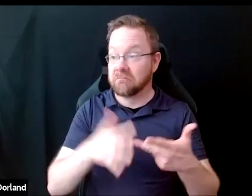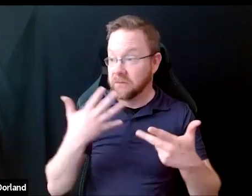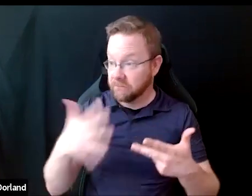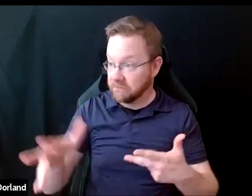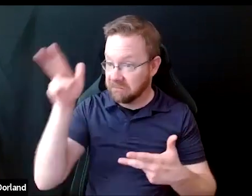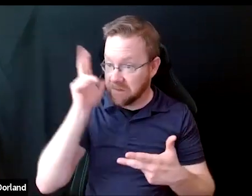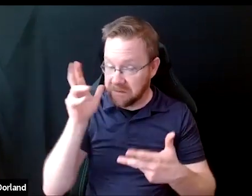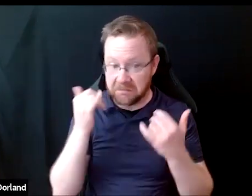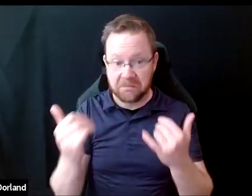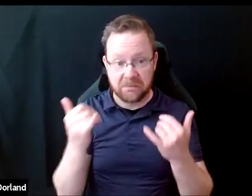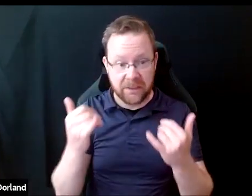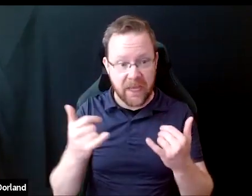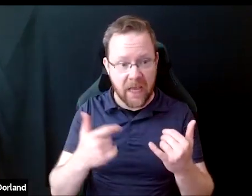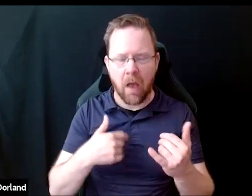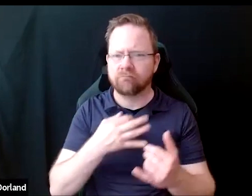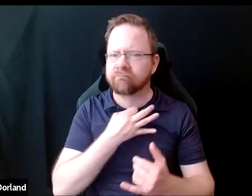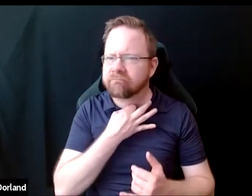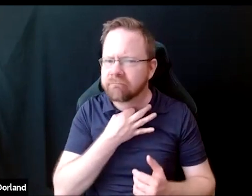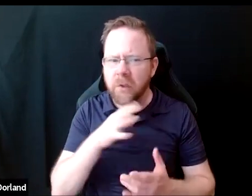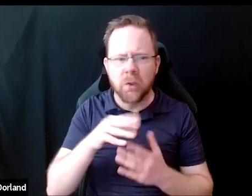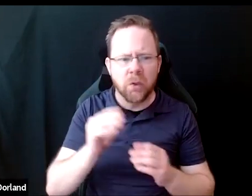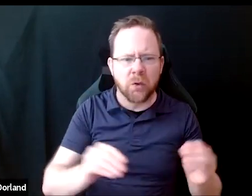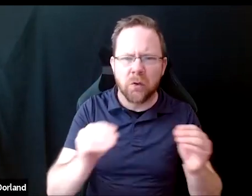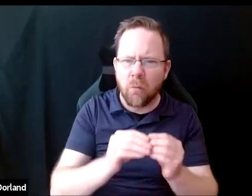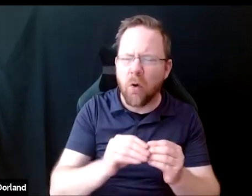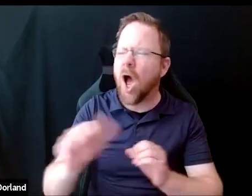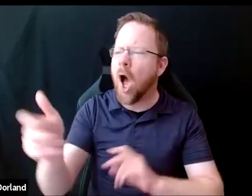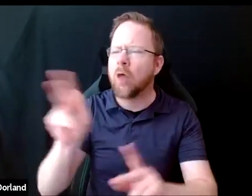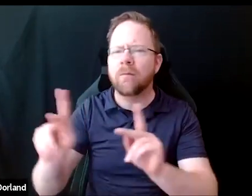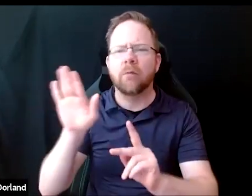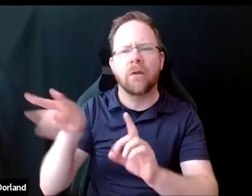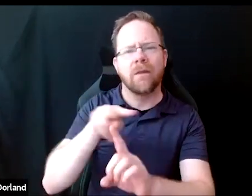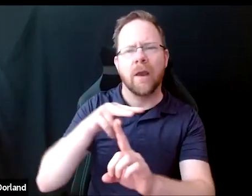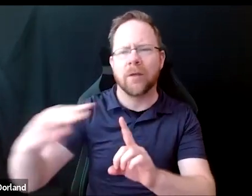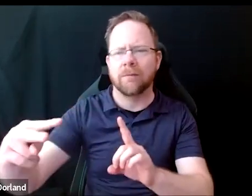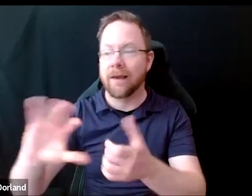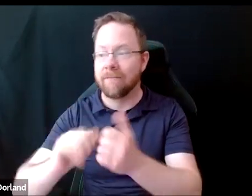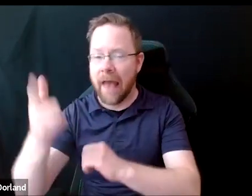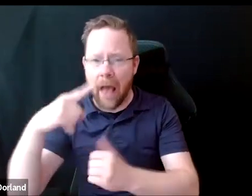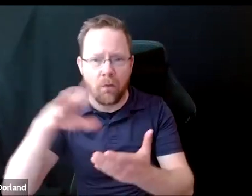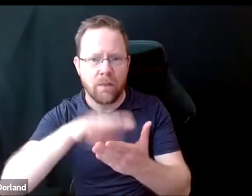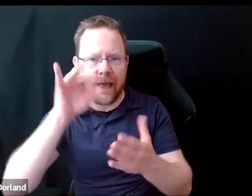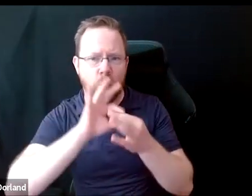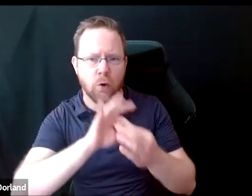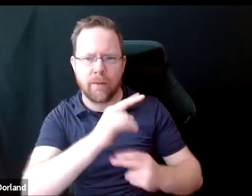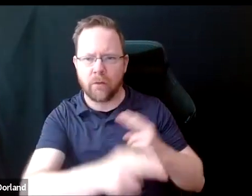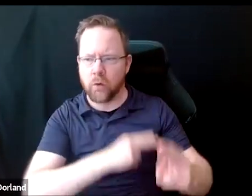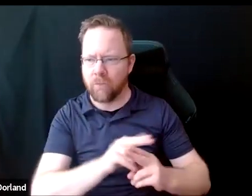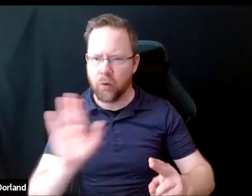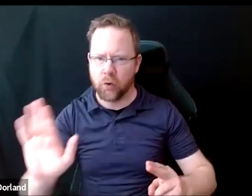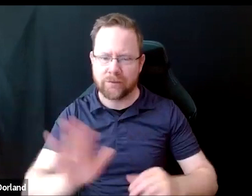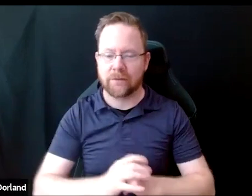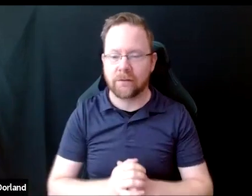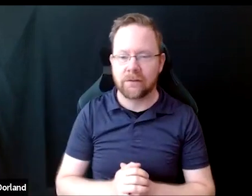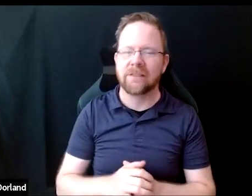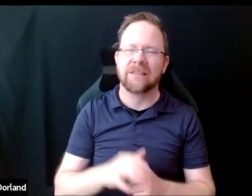data sonifications, I want to learn more about how others access information about the universe. And again, this had the same rating